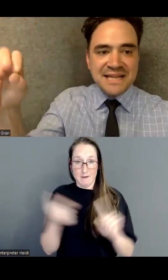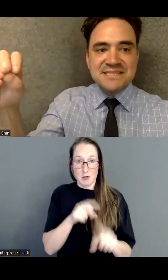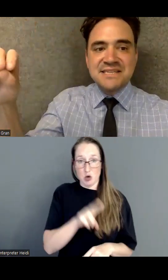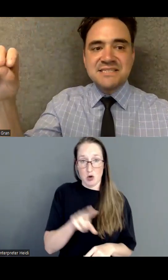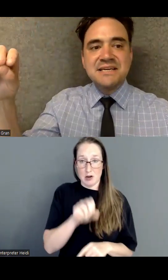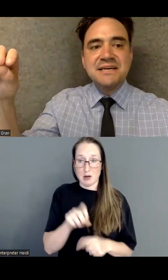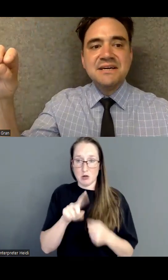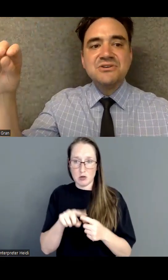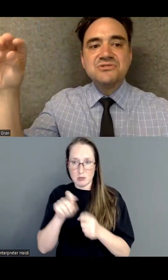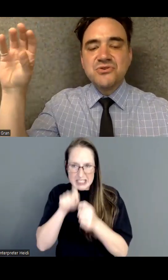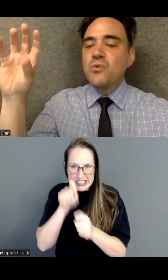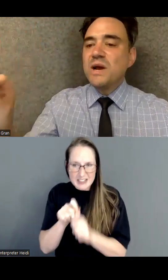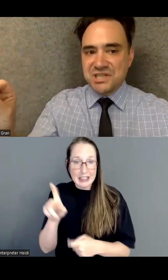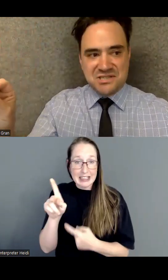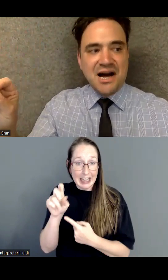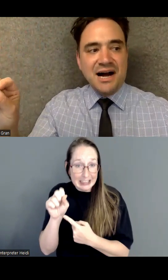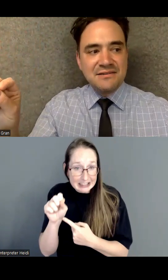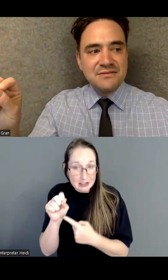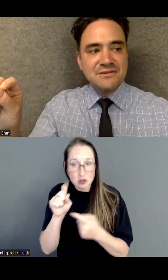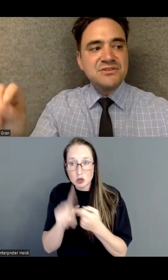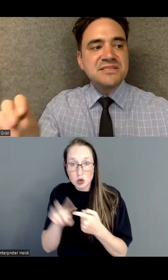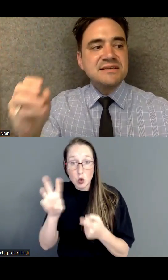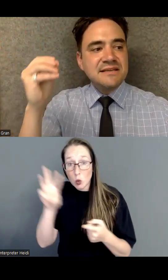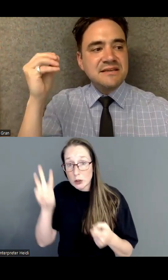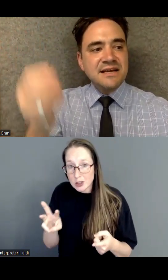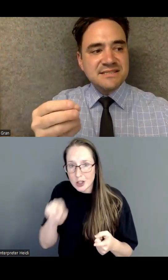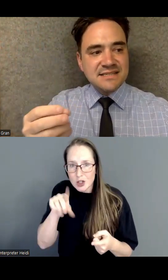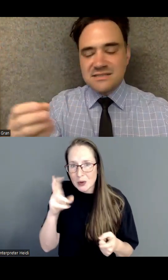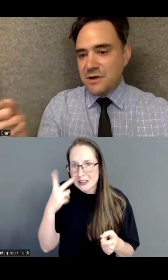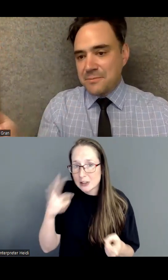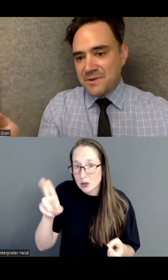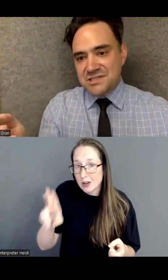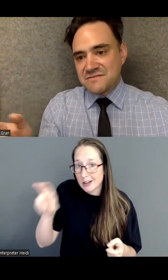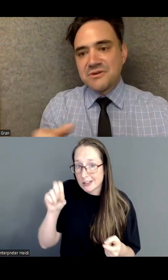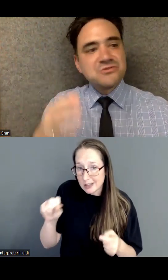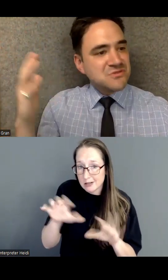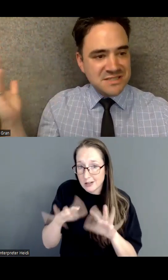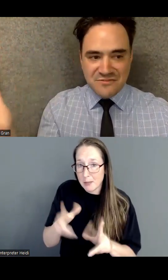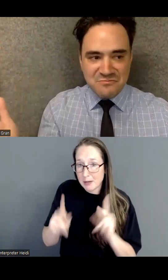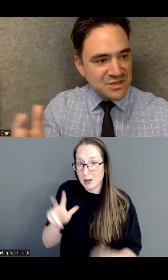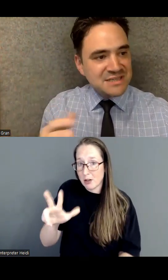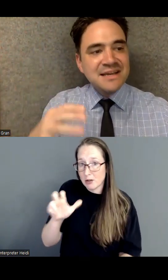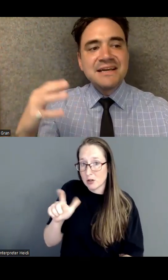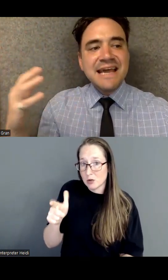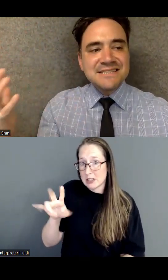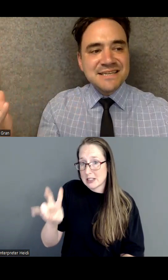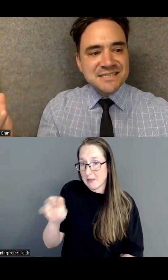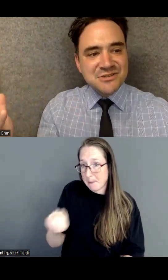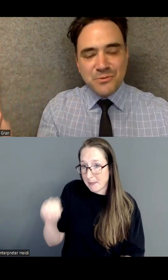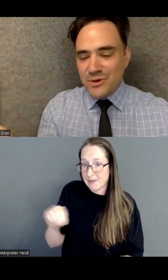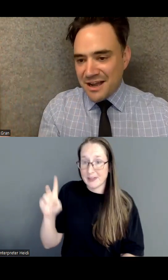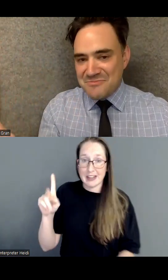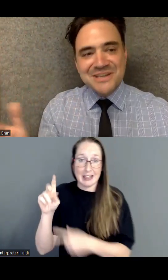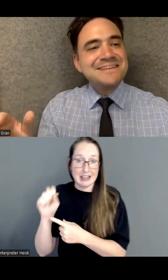to Kansas to Wichita, you'd see that the United States has a population of 327 million,